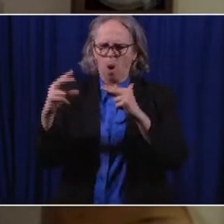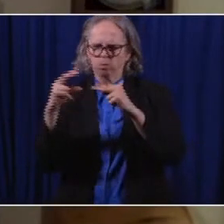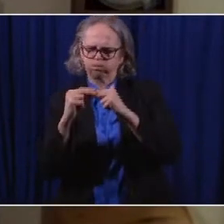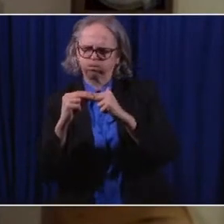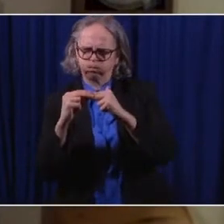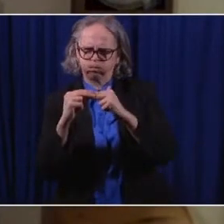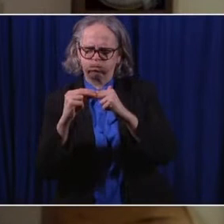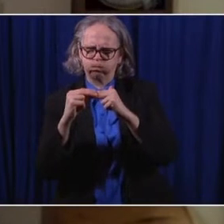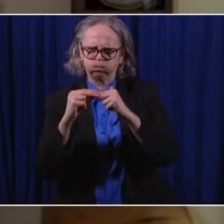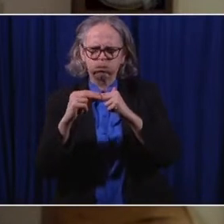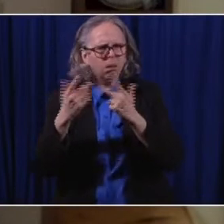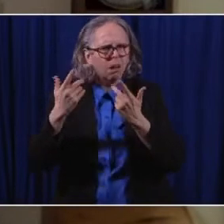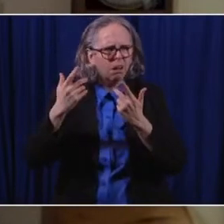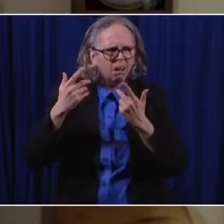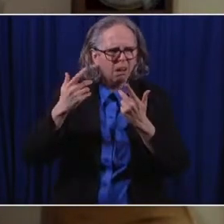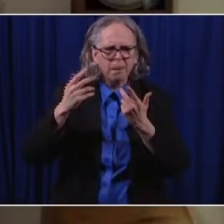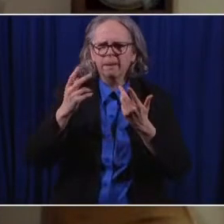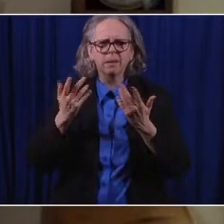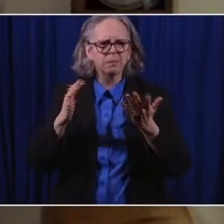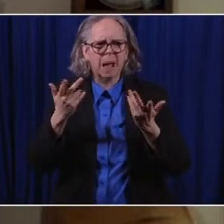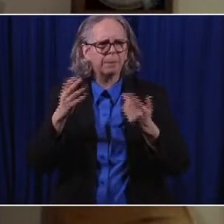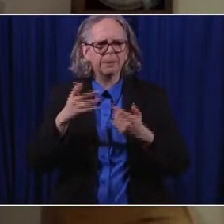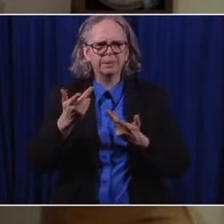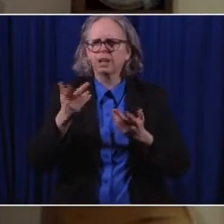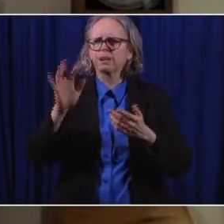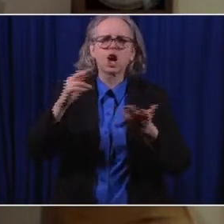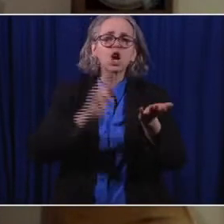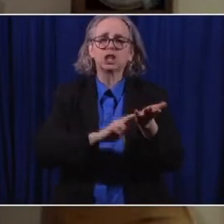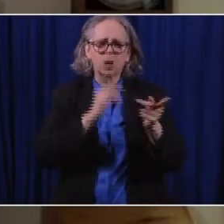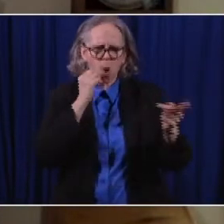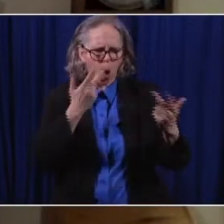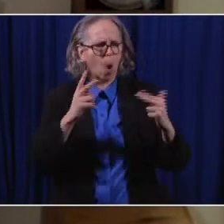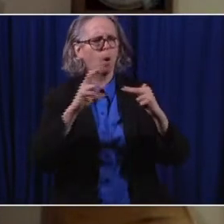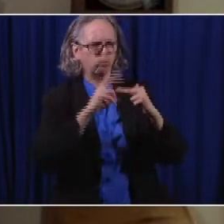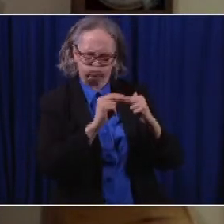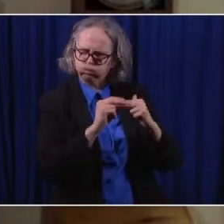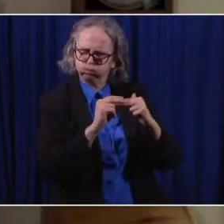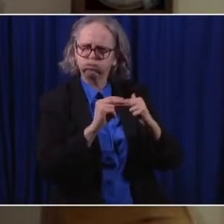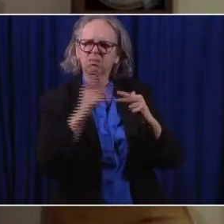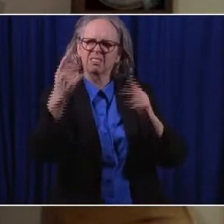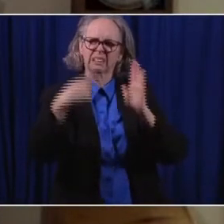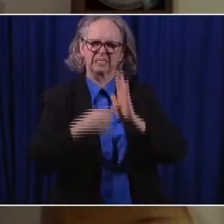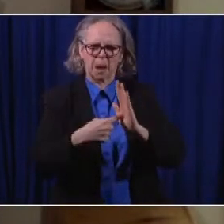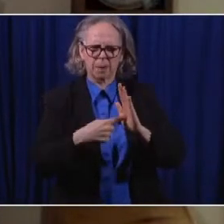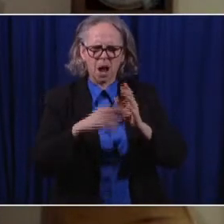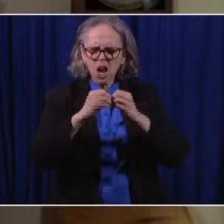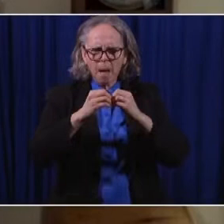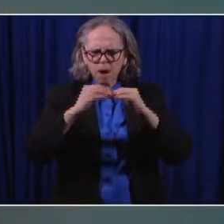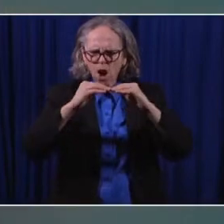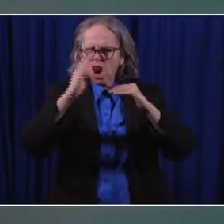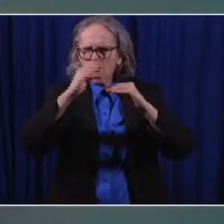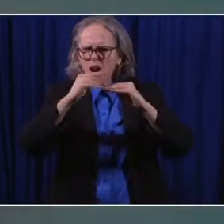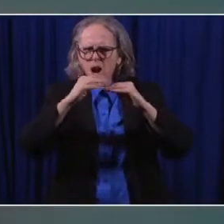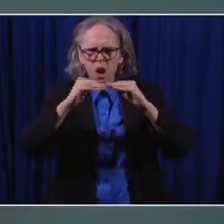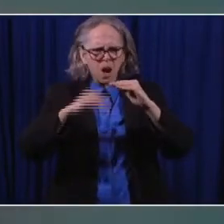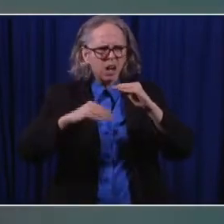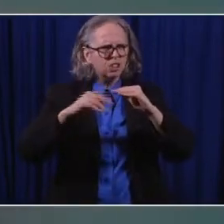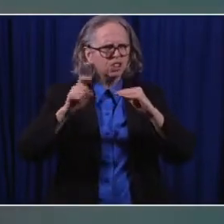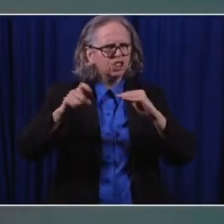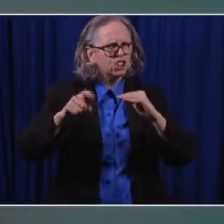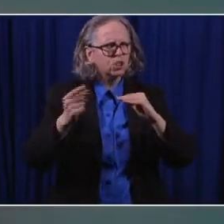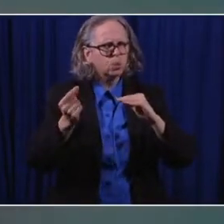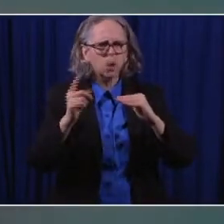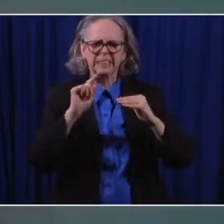and they're checking on them. What level do you get nervous about? Right. So, honestly,